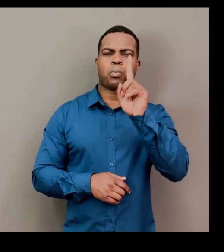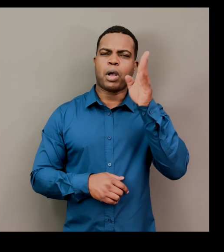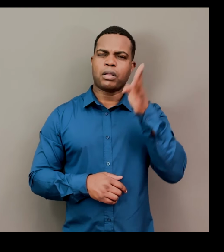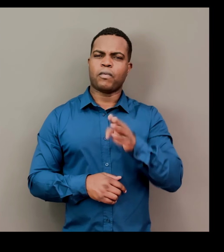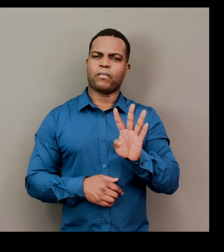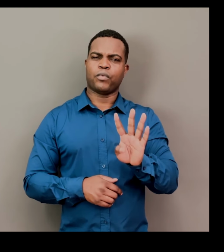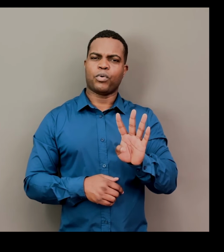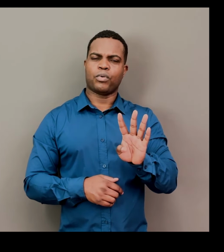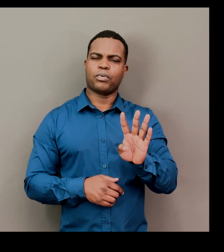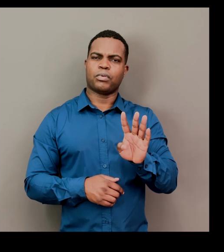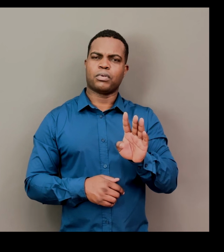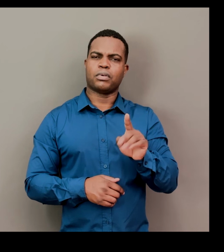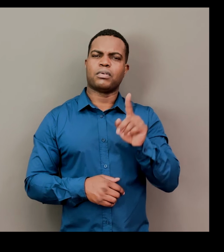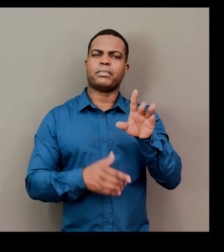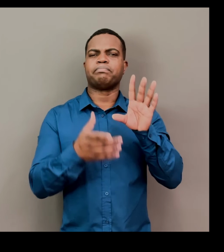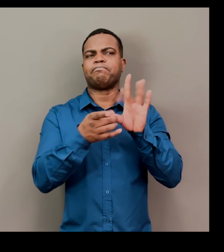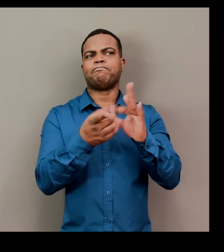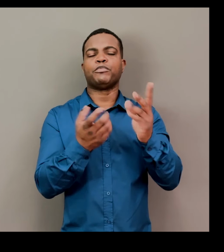quarter, which corresponds to